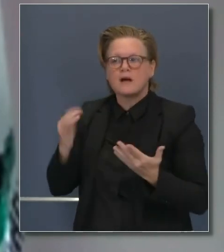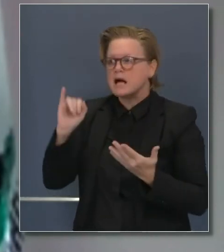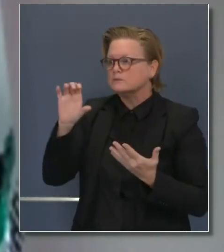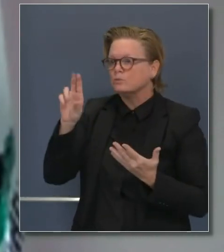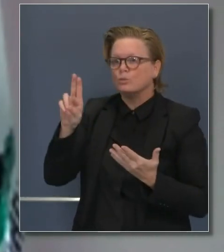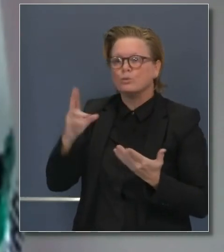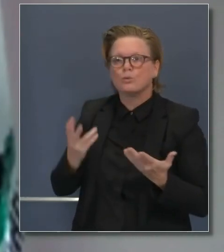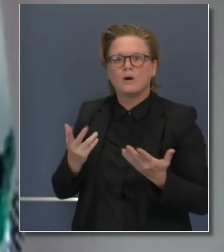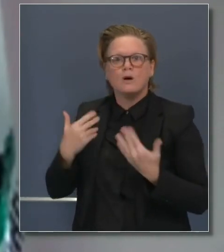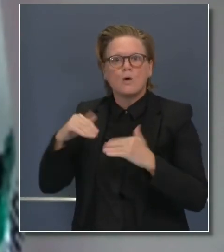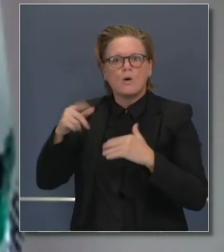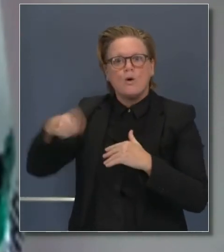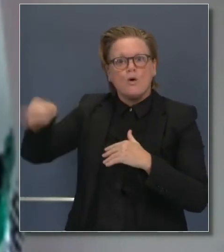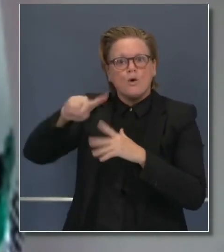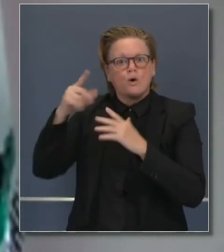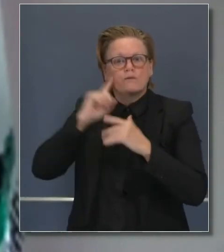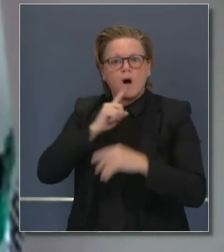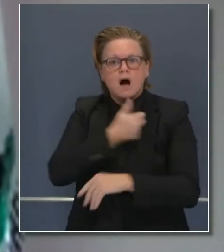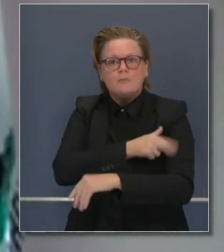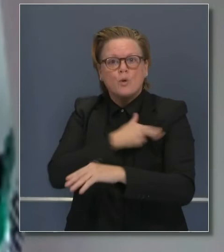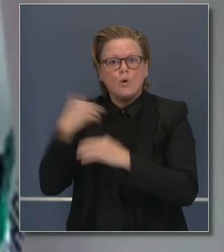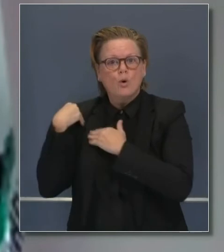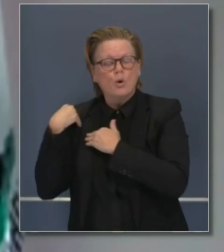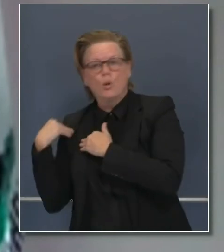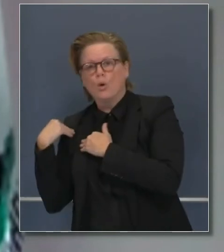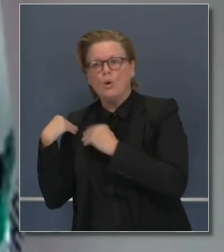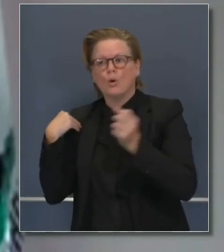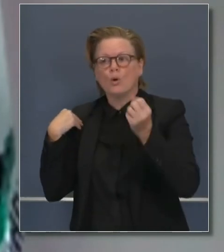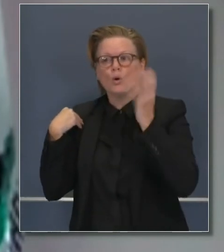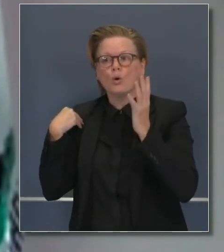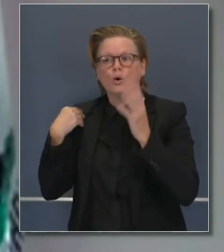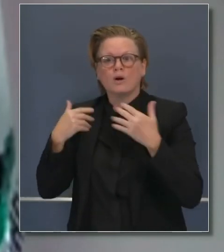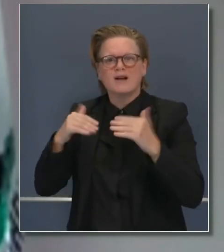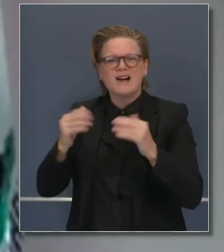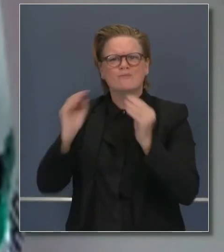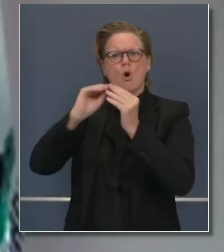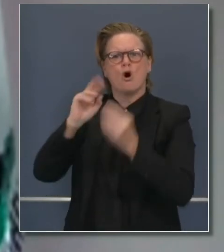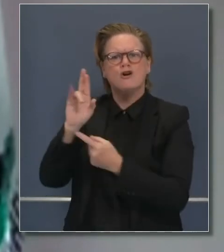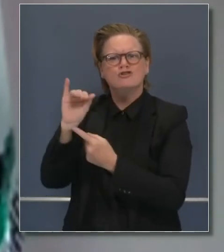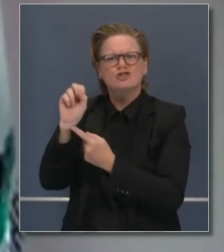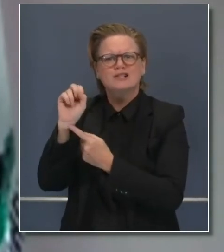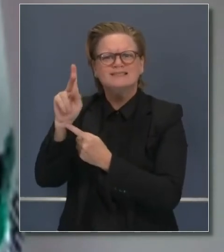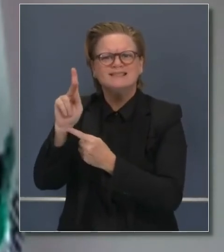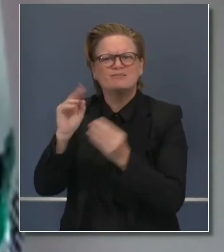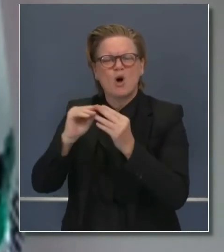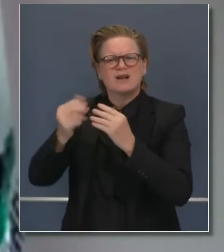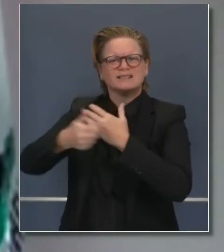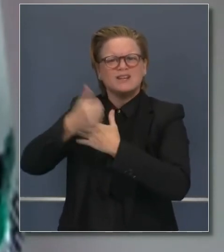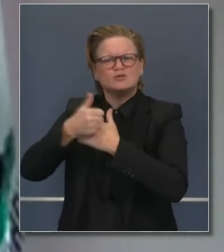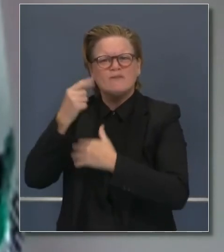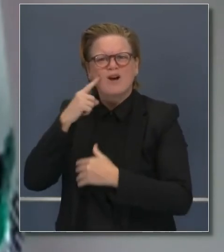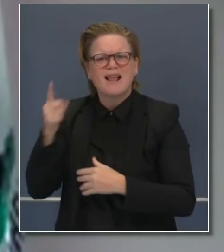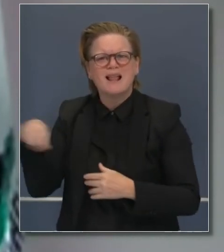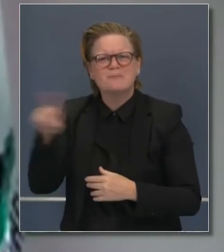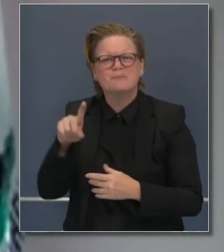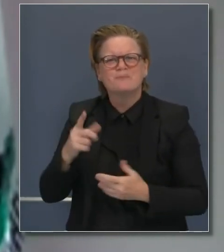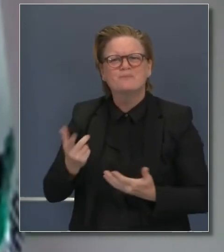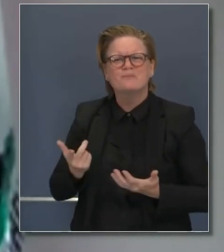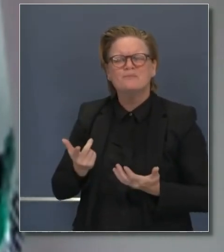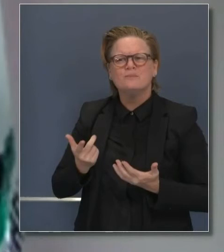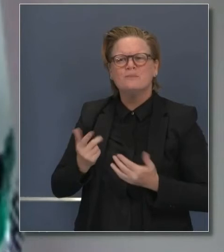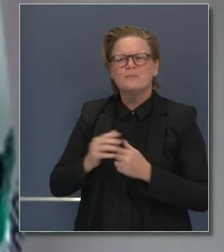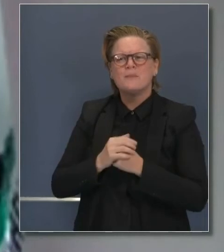to themselves and their families, but even more, the difficulty of dealing with people in an unknown space